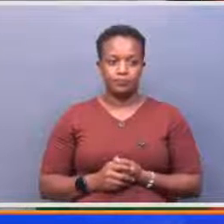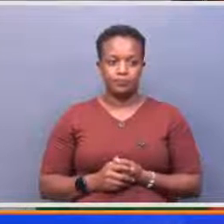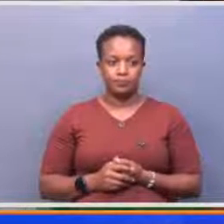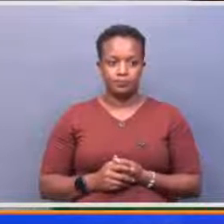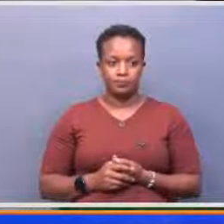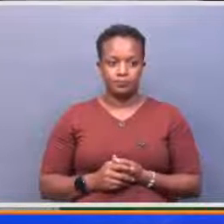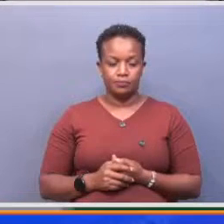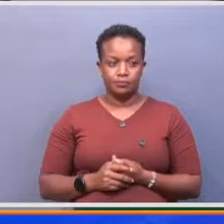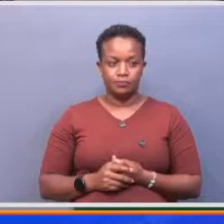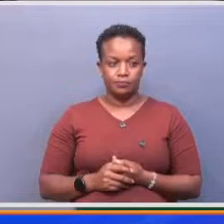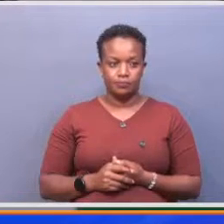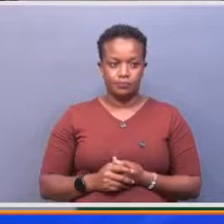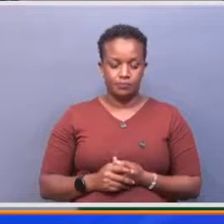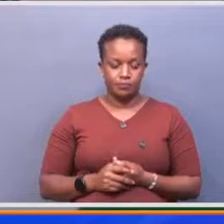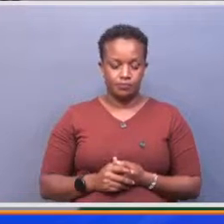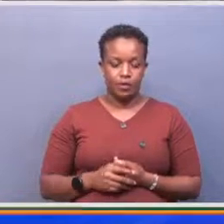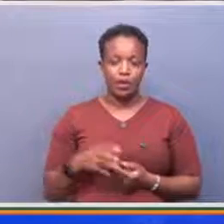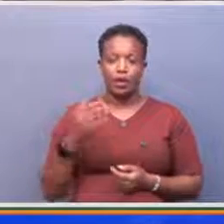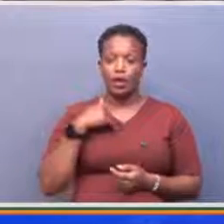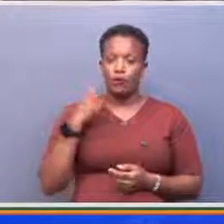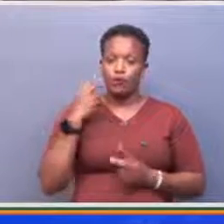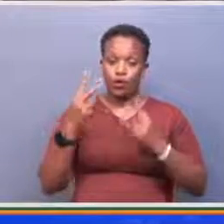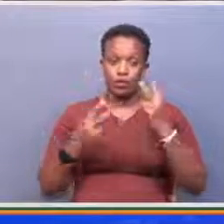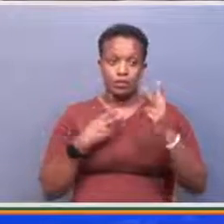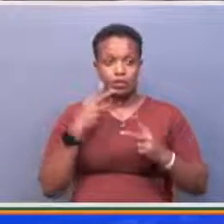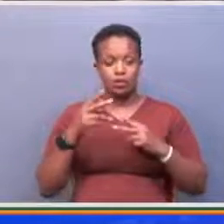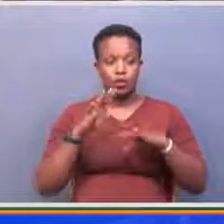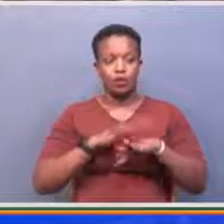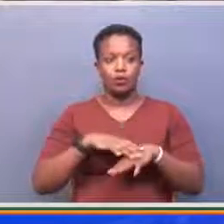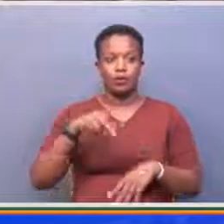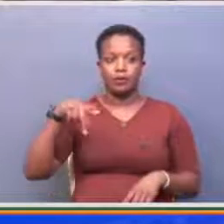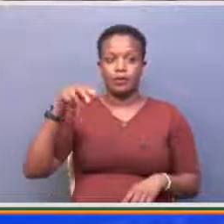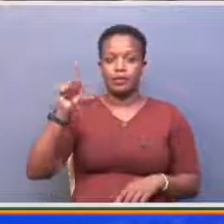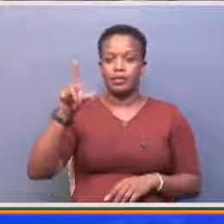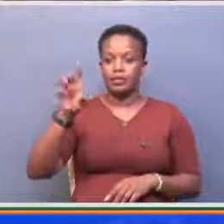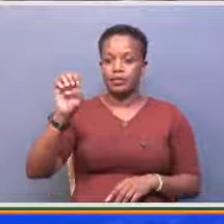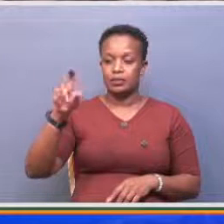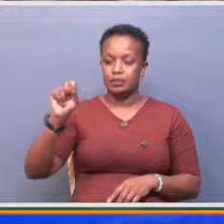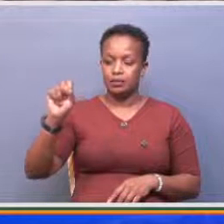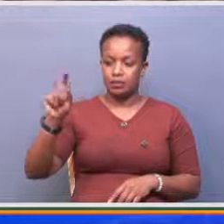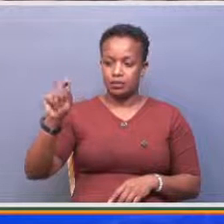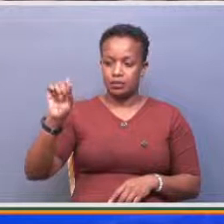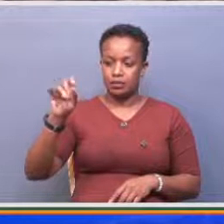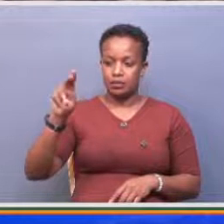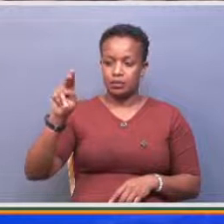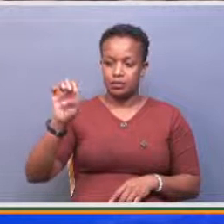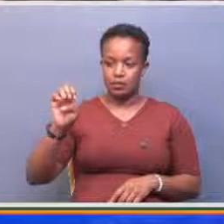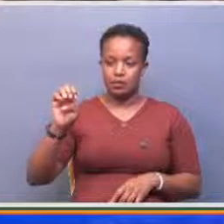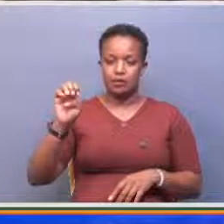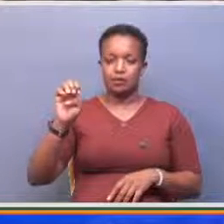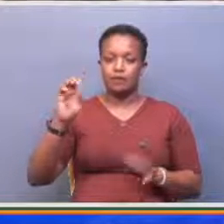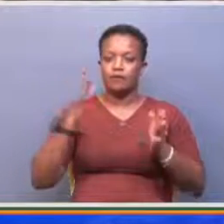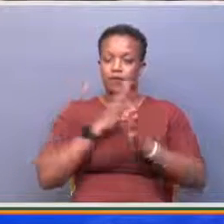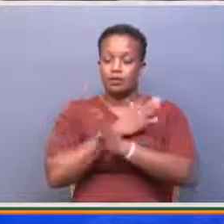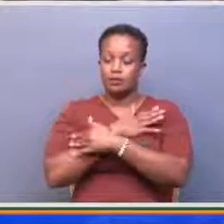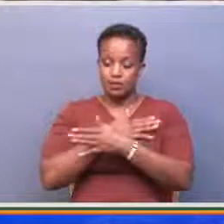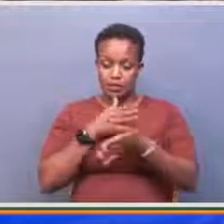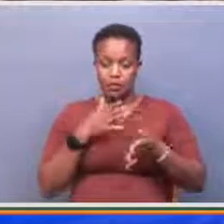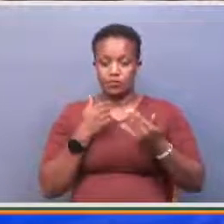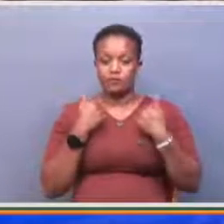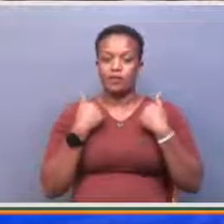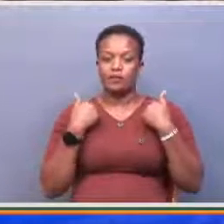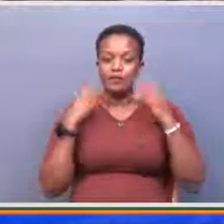So it will take active voices within the Palestinian friends here to make sure that the pressure is up so that we